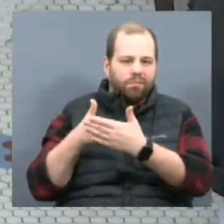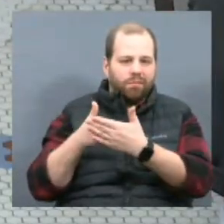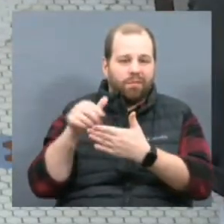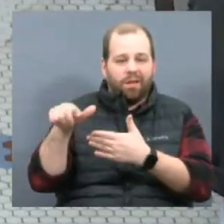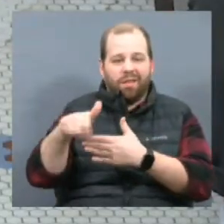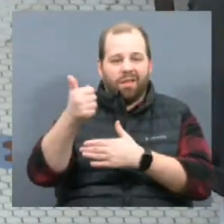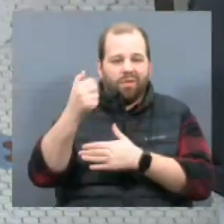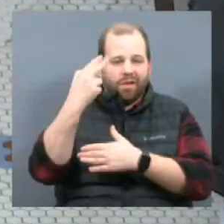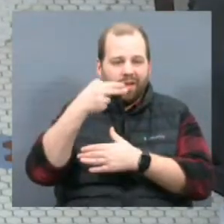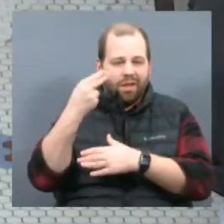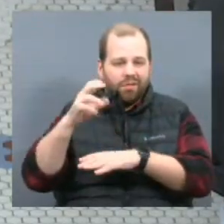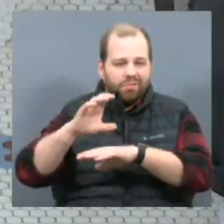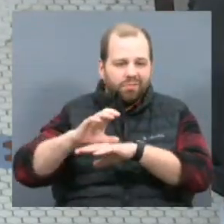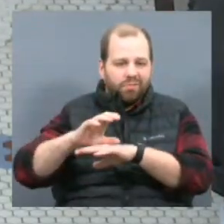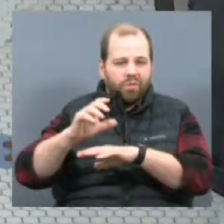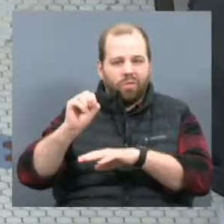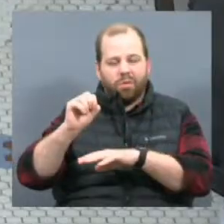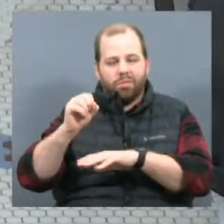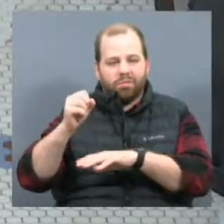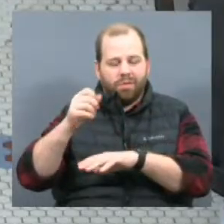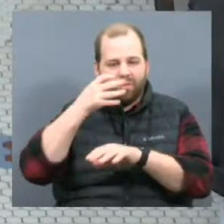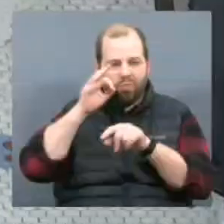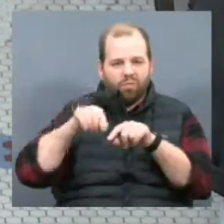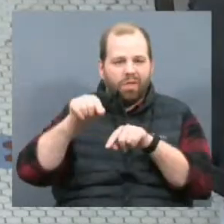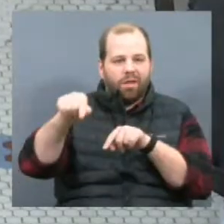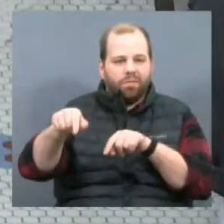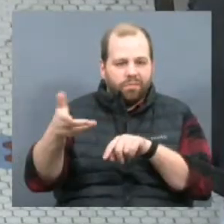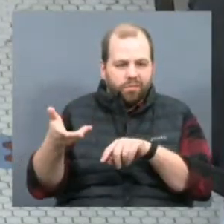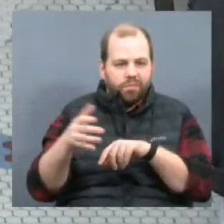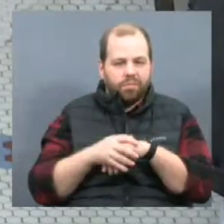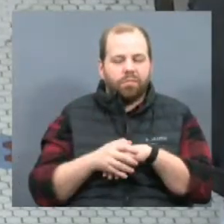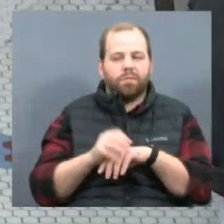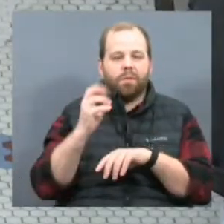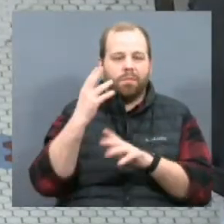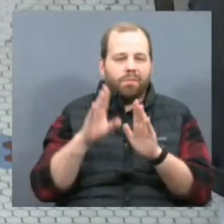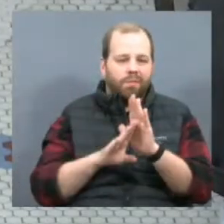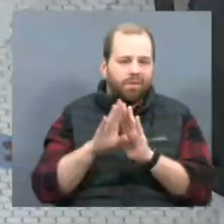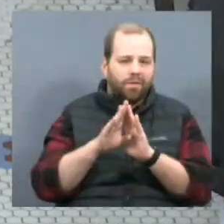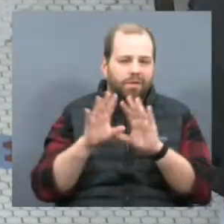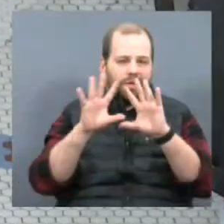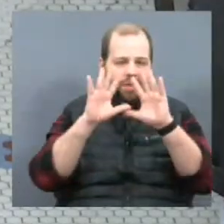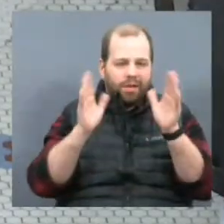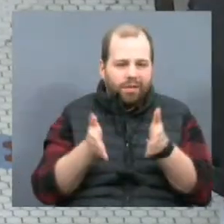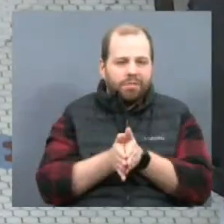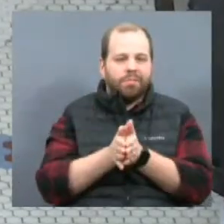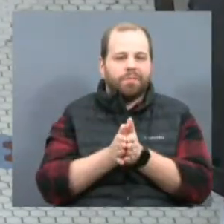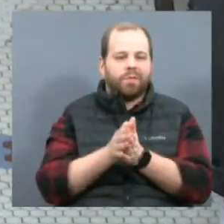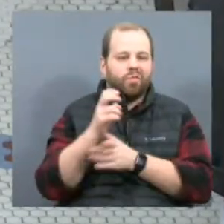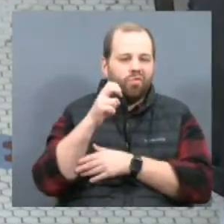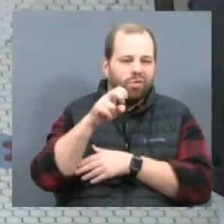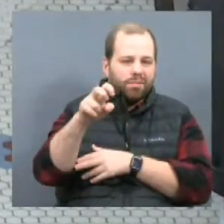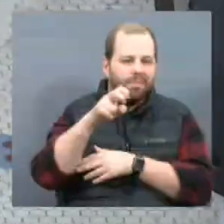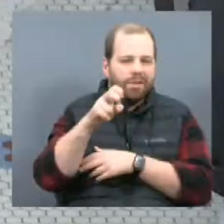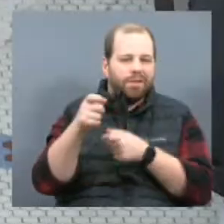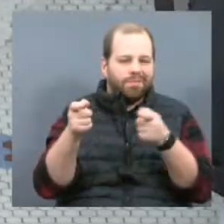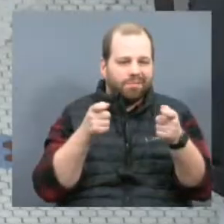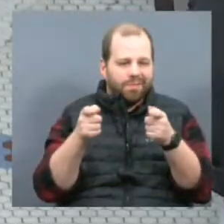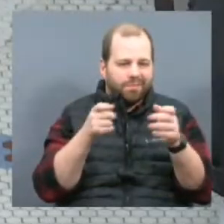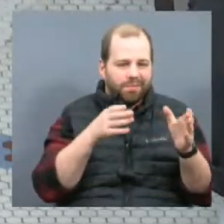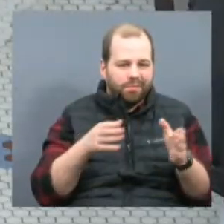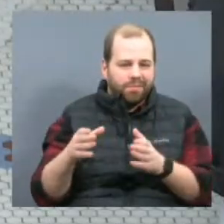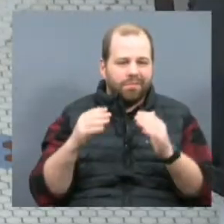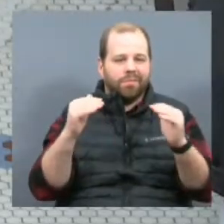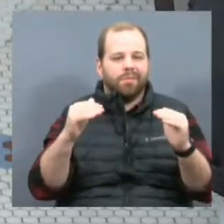the other adjacent Catholic church that was stated earlier, developing a comprehensive transportation management plan, and